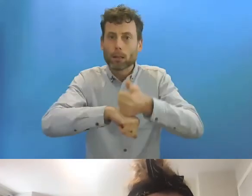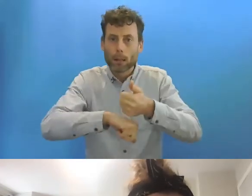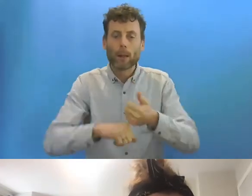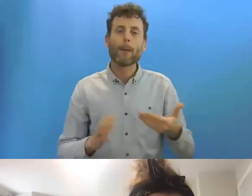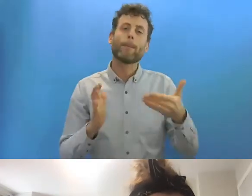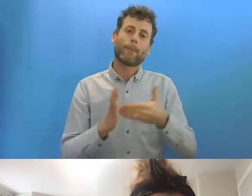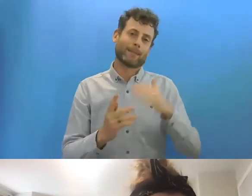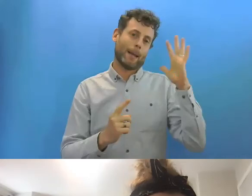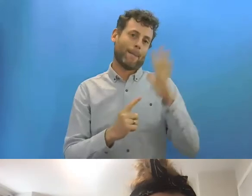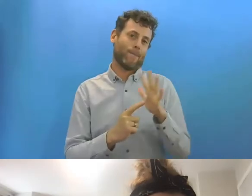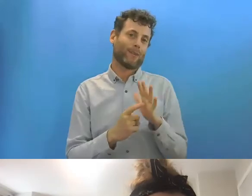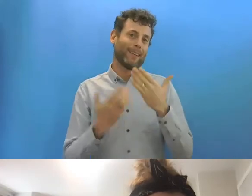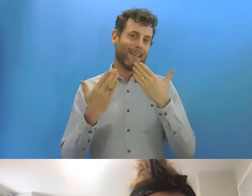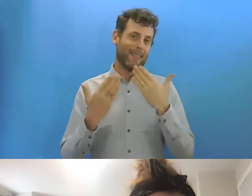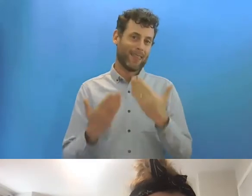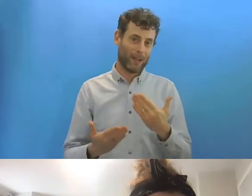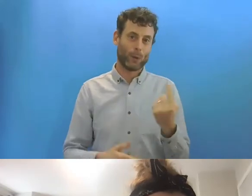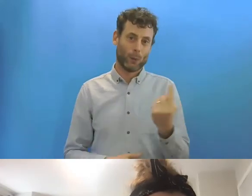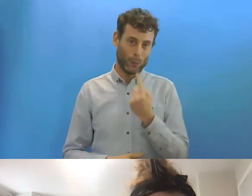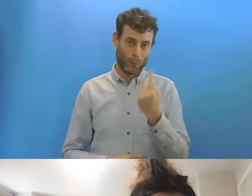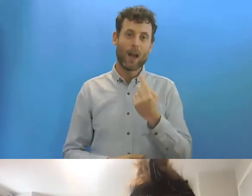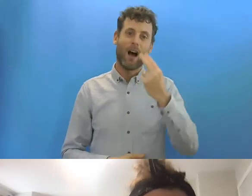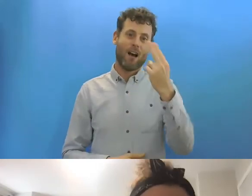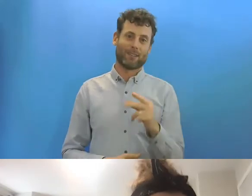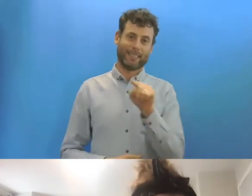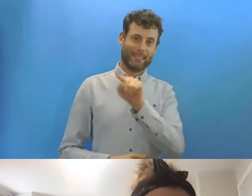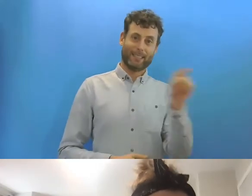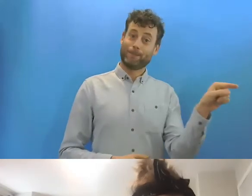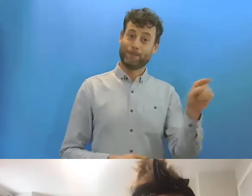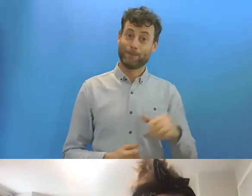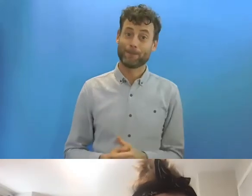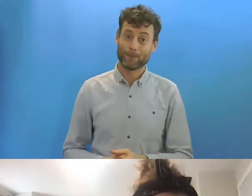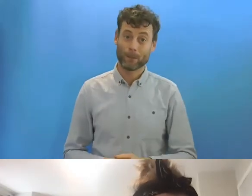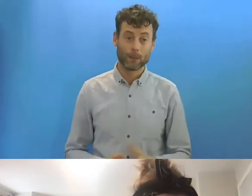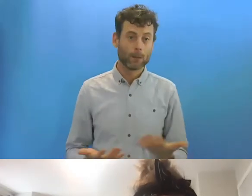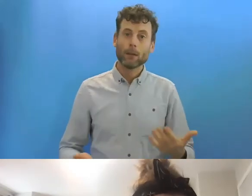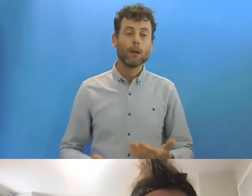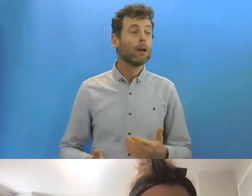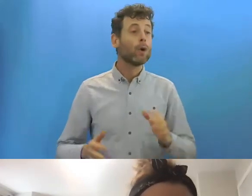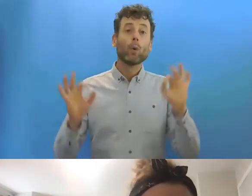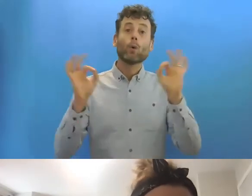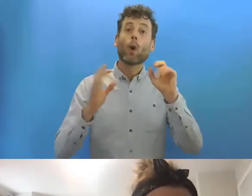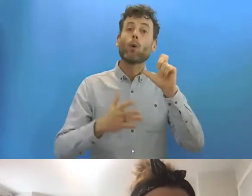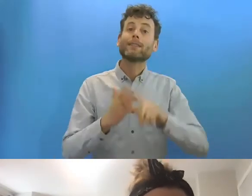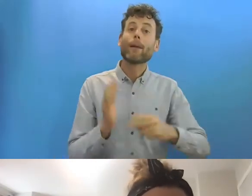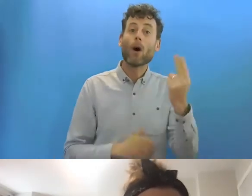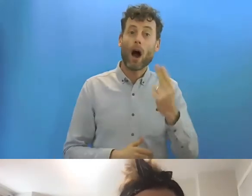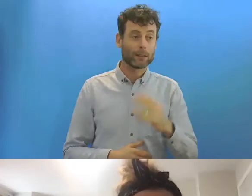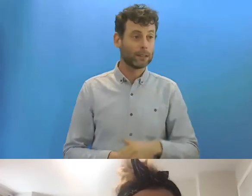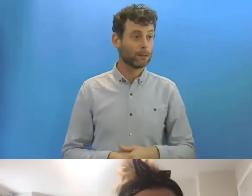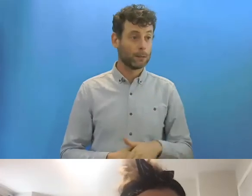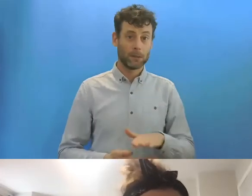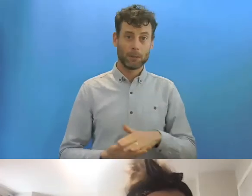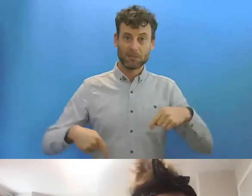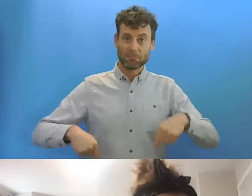and most importantly, can we thank our artists? Because without disabled artists, there would be no unlimited